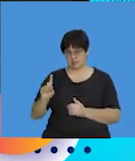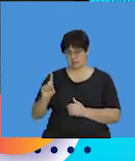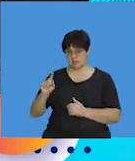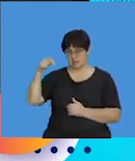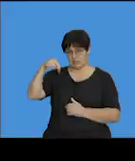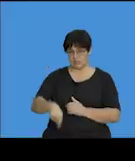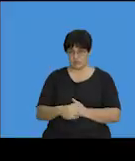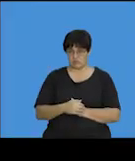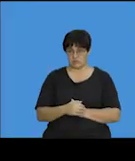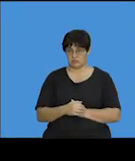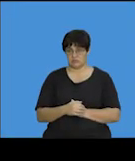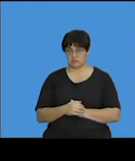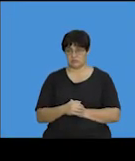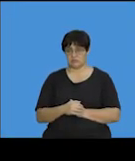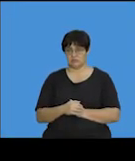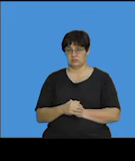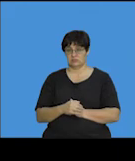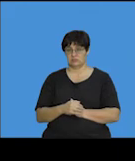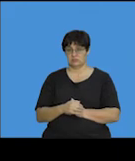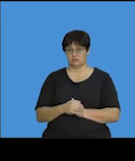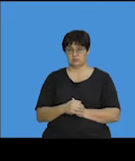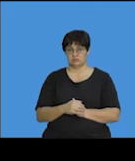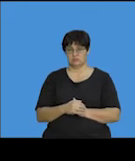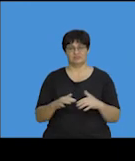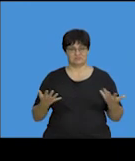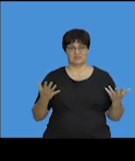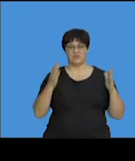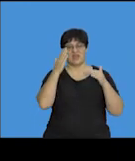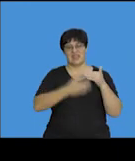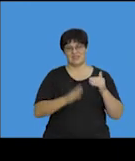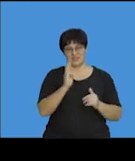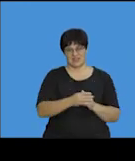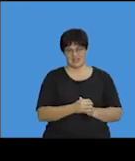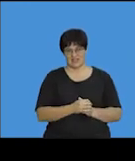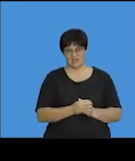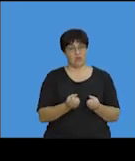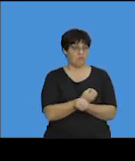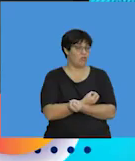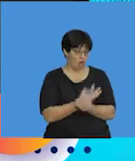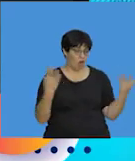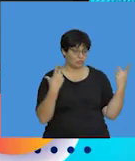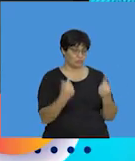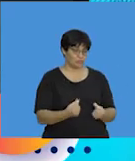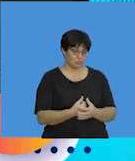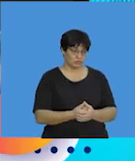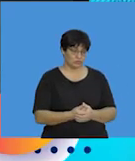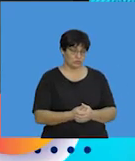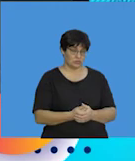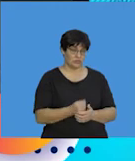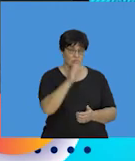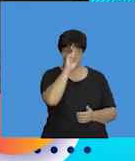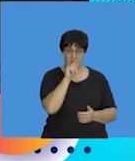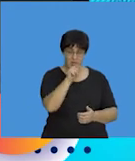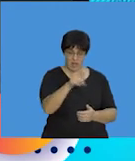down. And that is where we're going to end because we've done